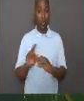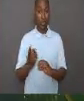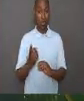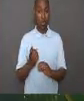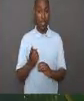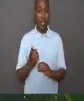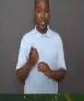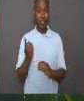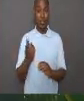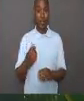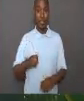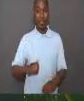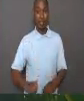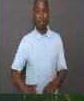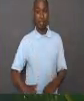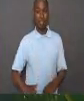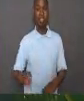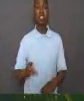to remove them.